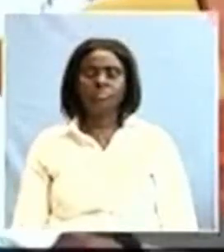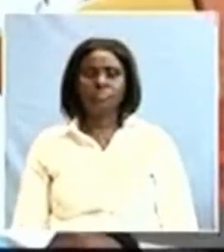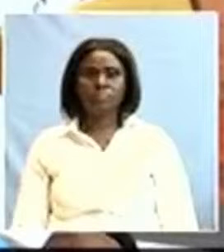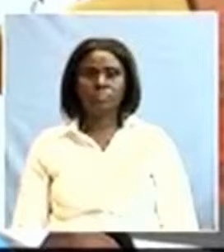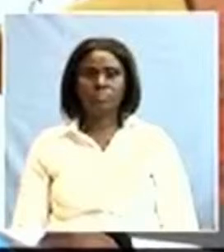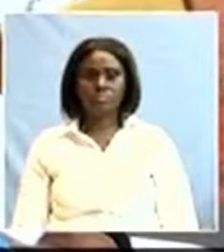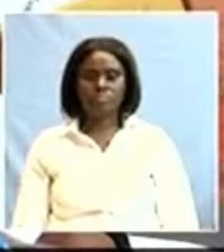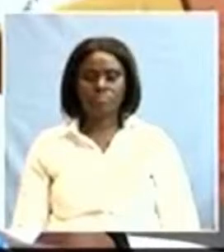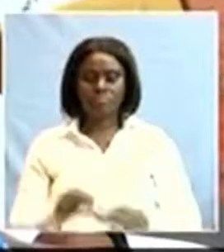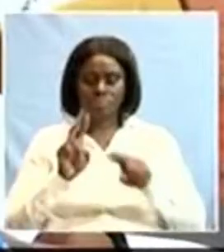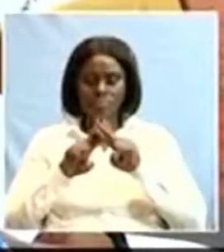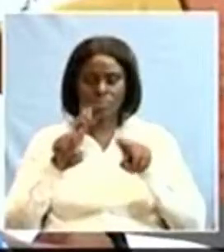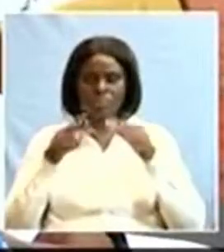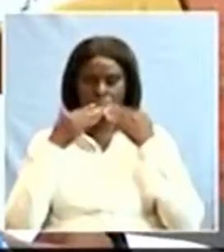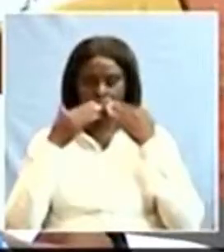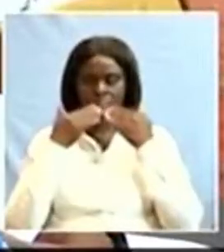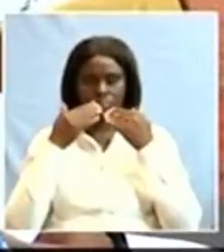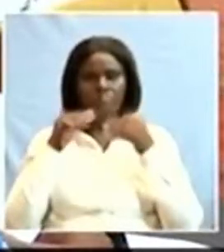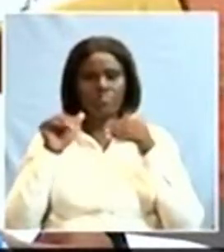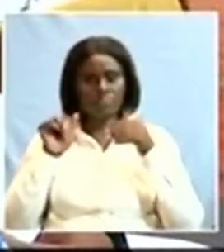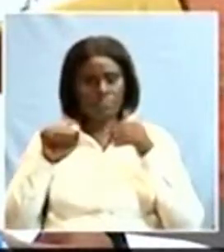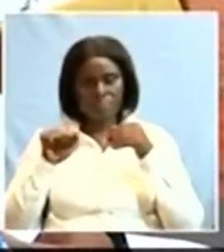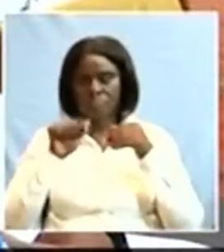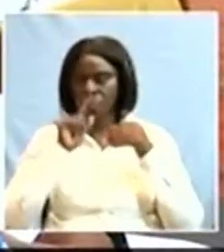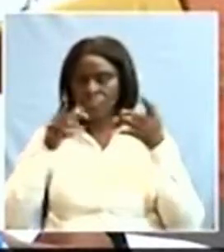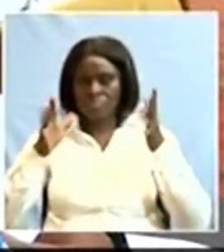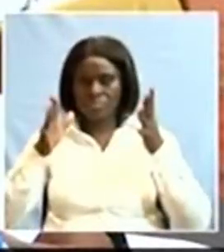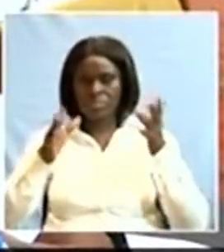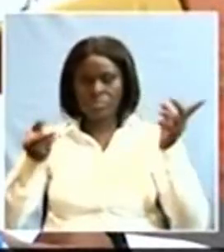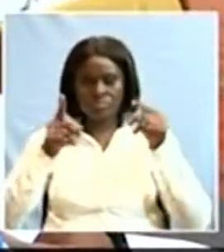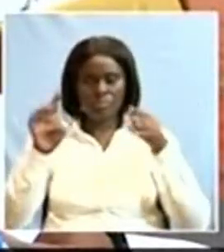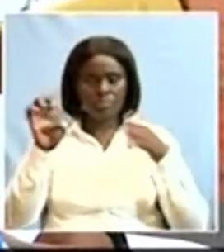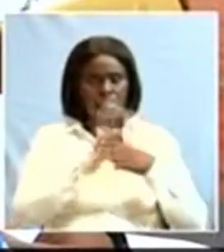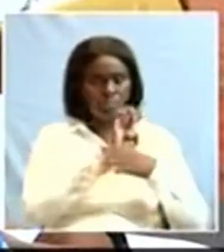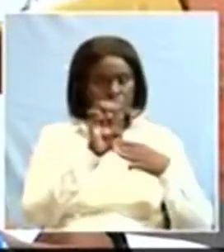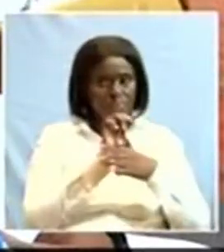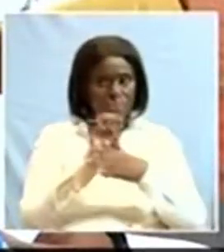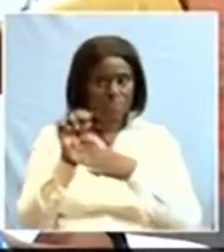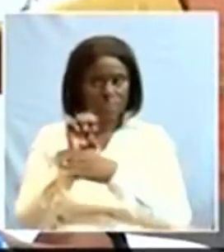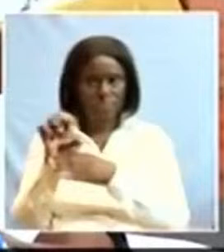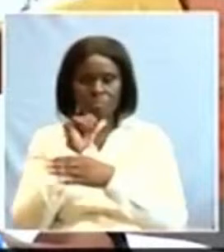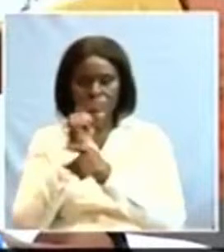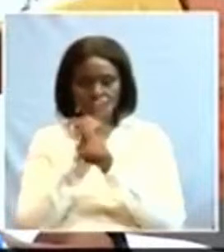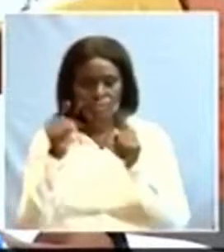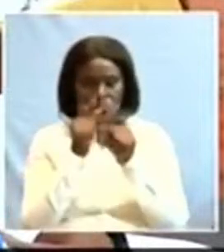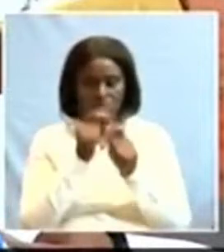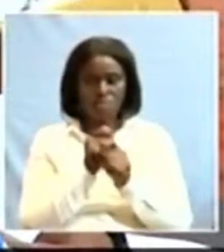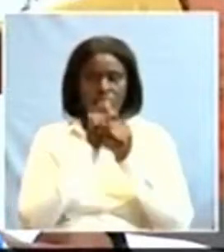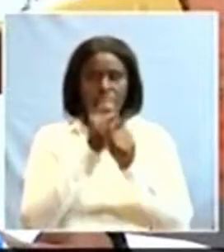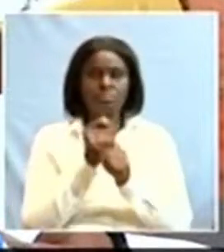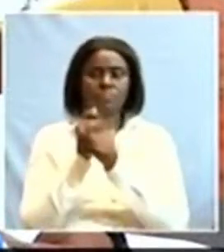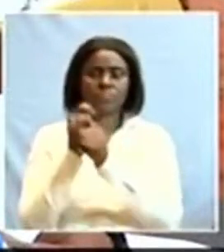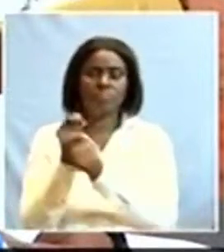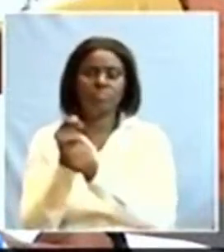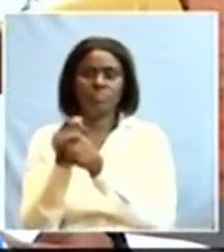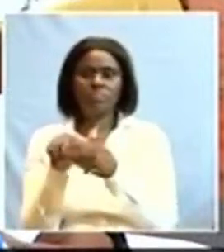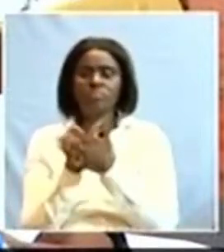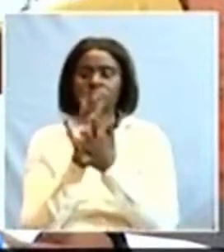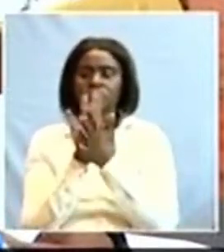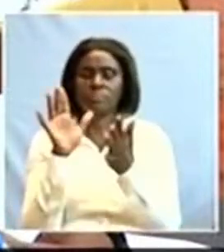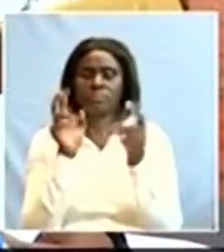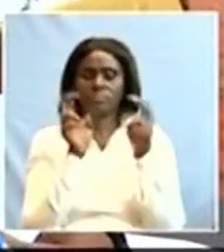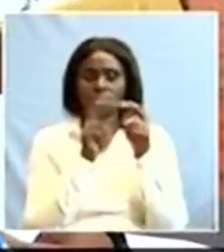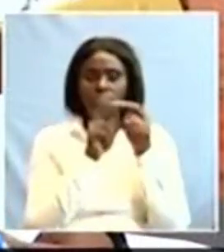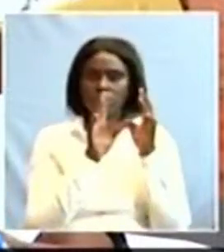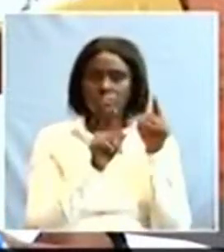Thank you, Chair. Yes, Chair, it is allowed. So when evaluating, we don't just award that how much the contractor